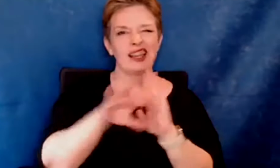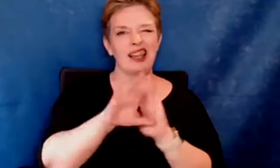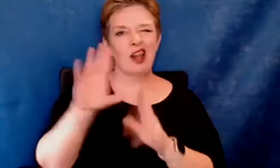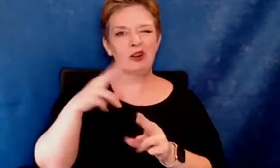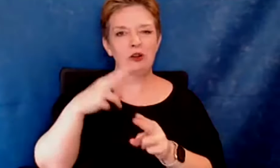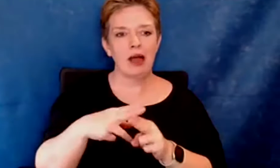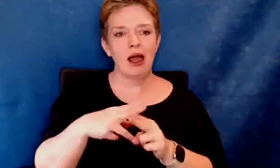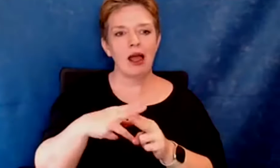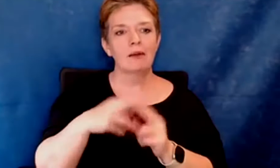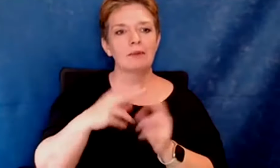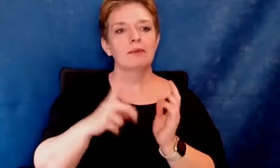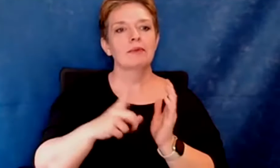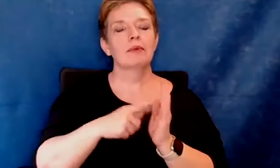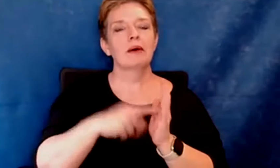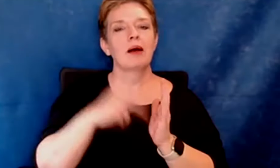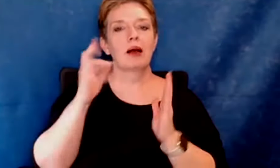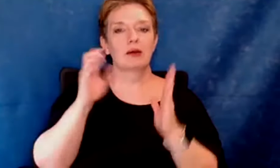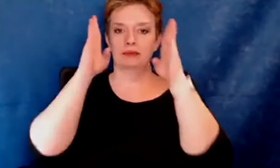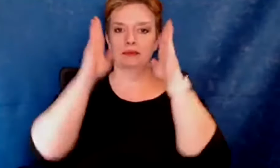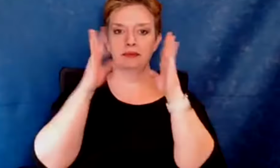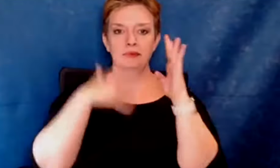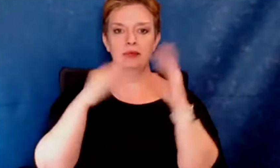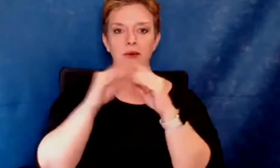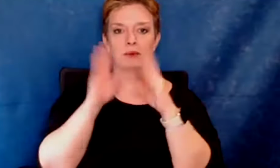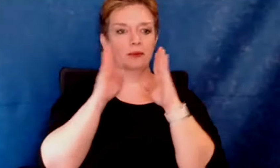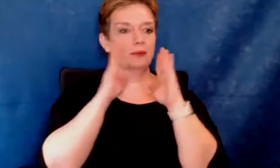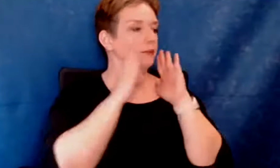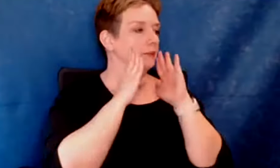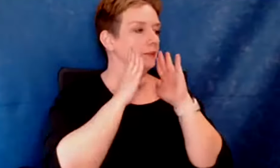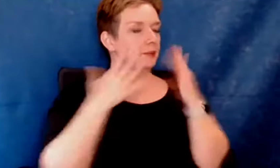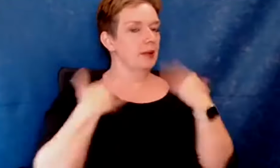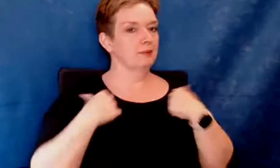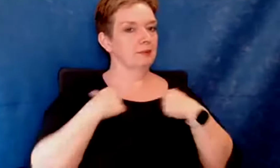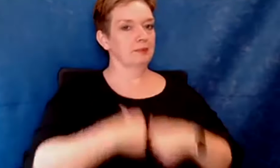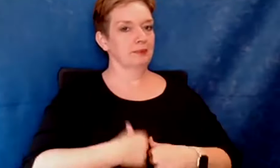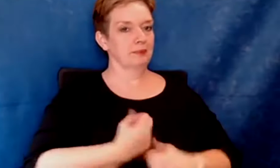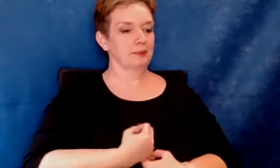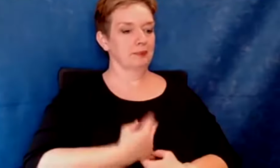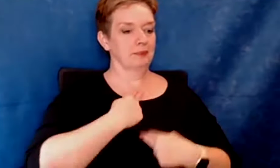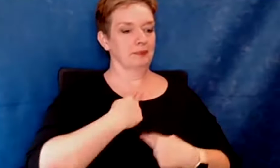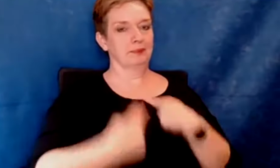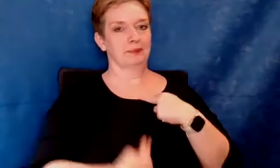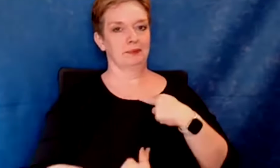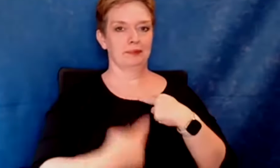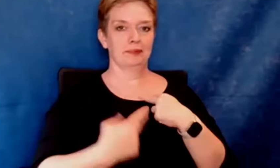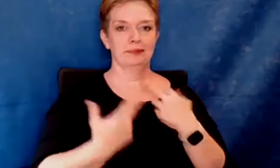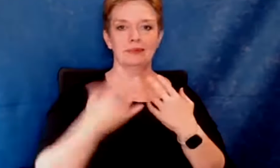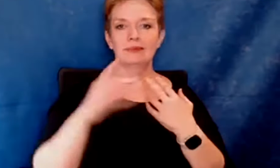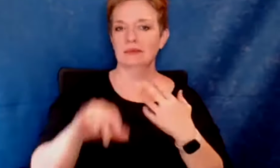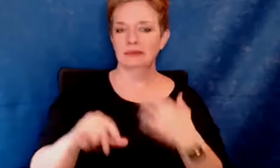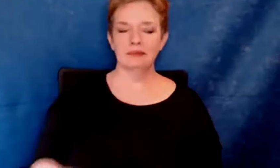of 3/4 there, with his little vest on and tie. But I uh,